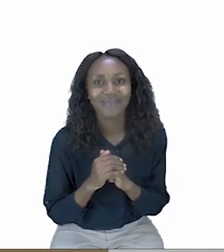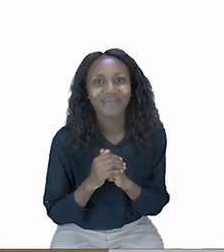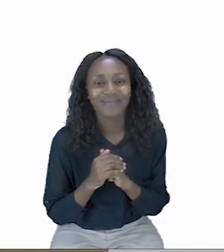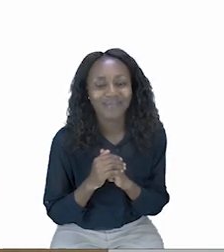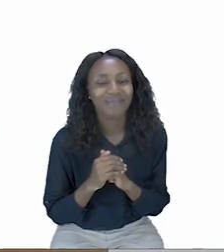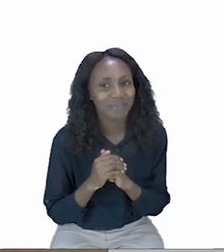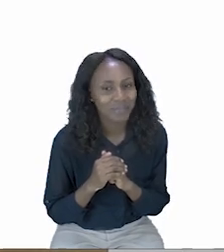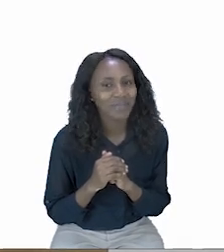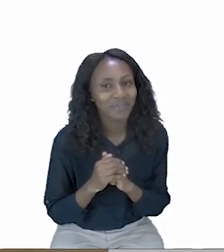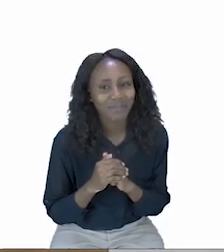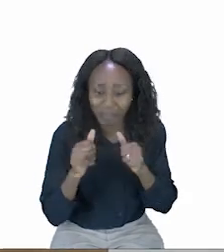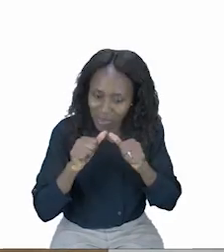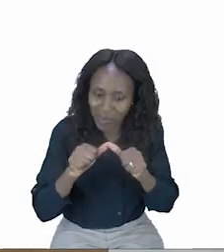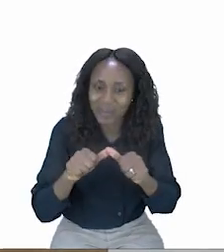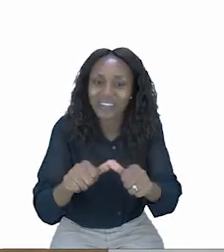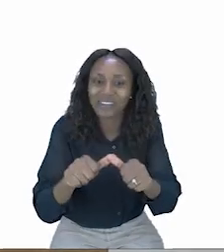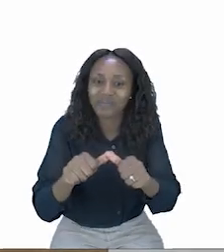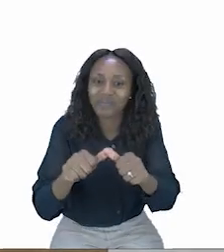And then let's continue.